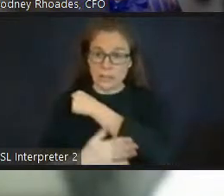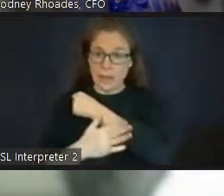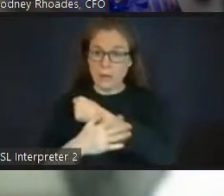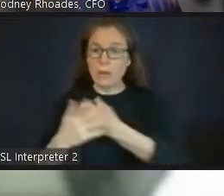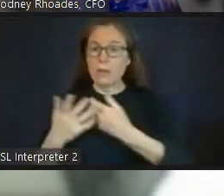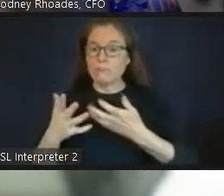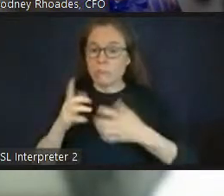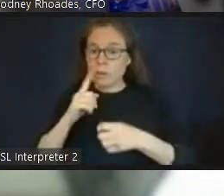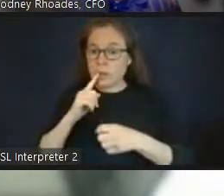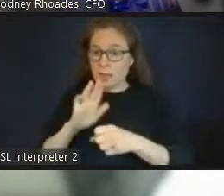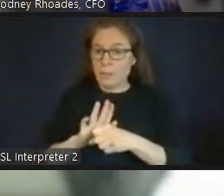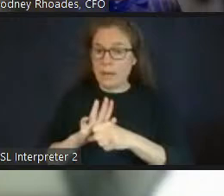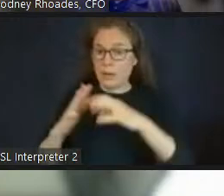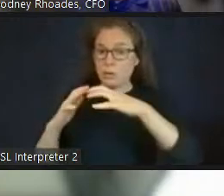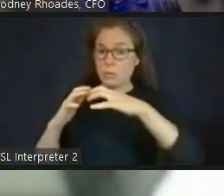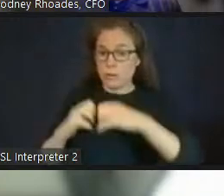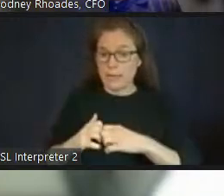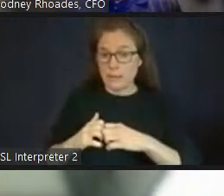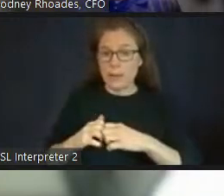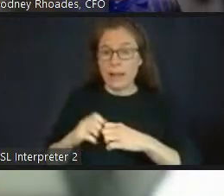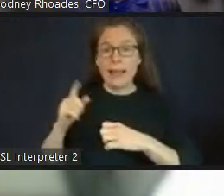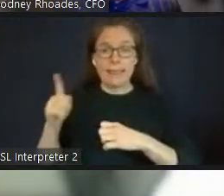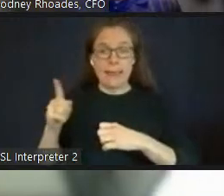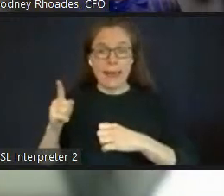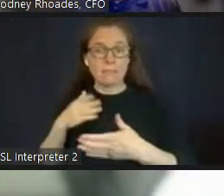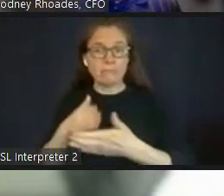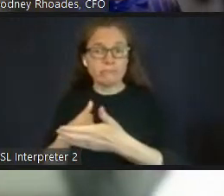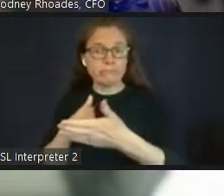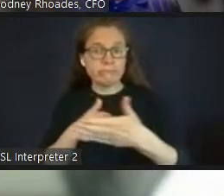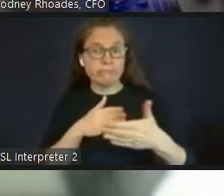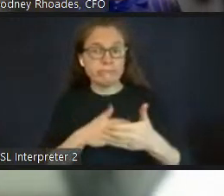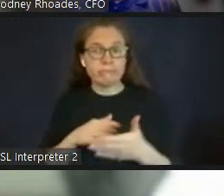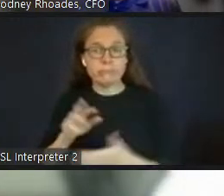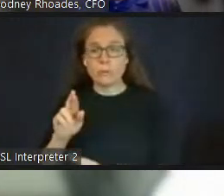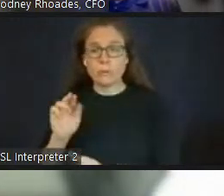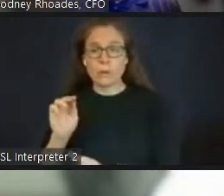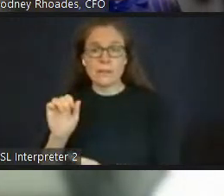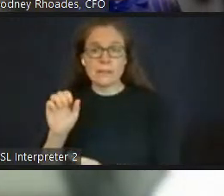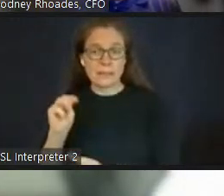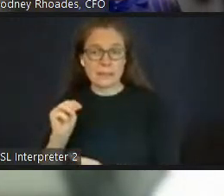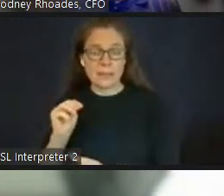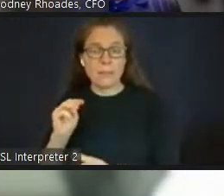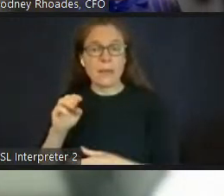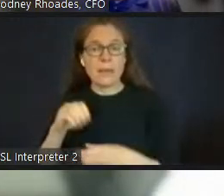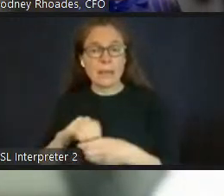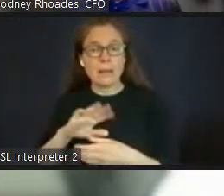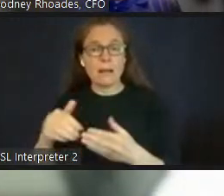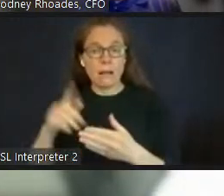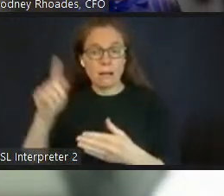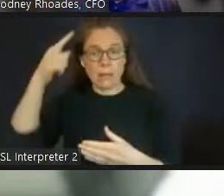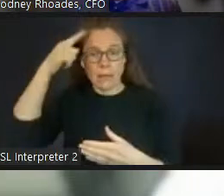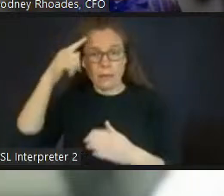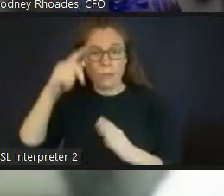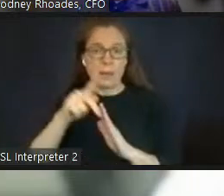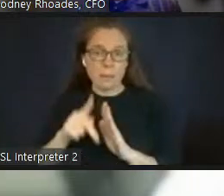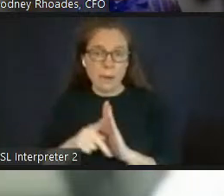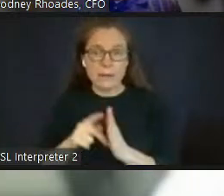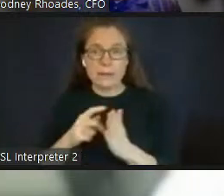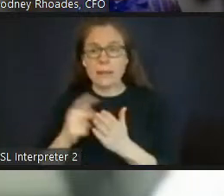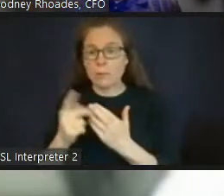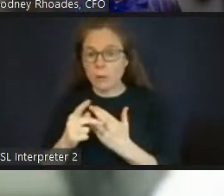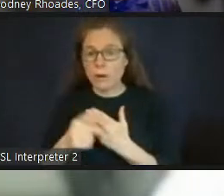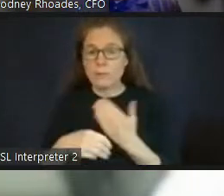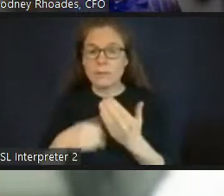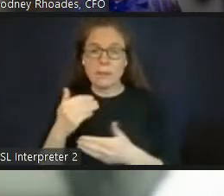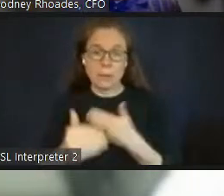to dismantling institutional racism in all of our governmental policies, programs, and processes.